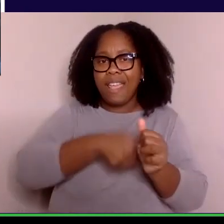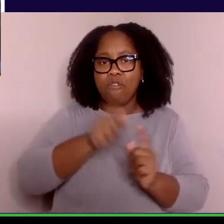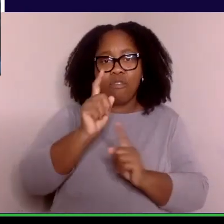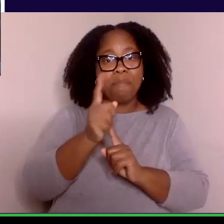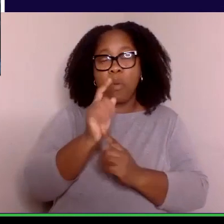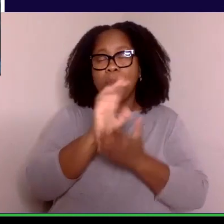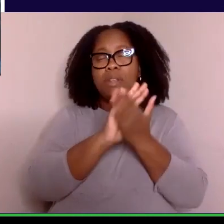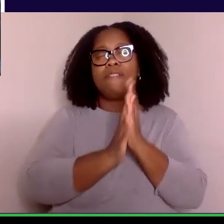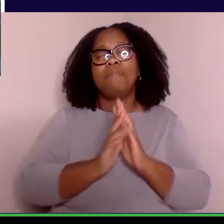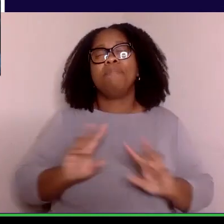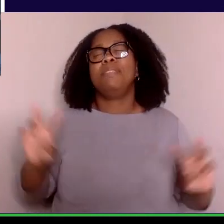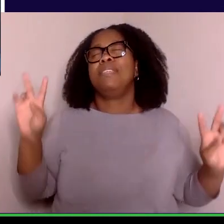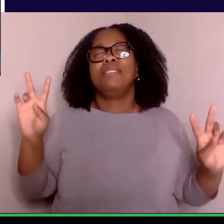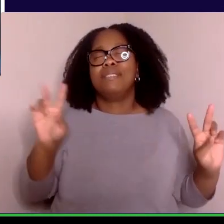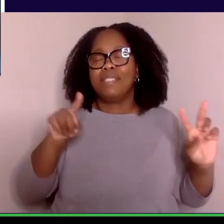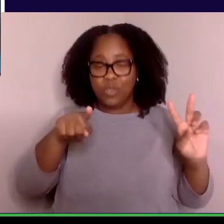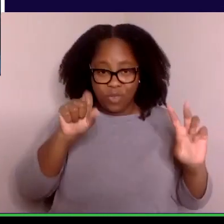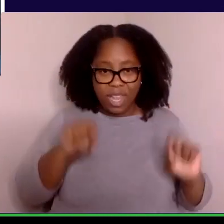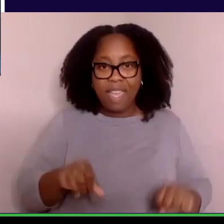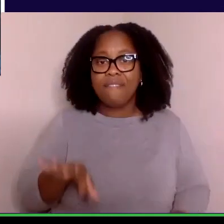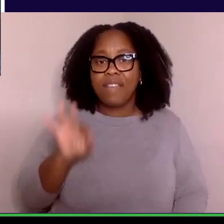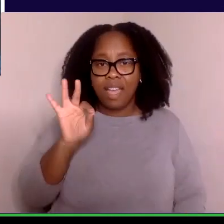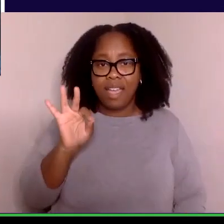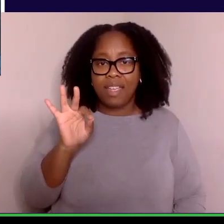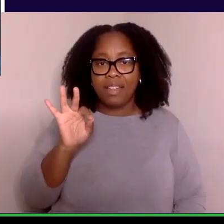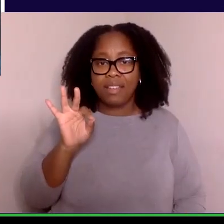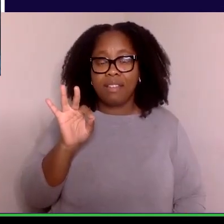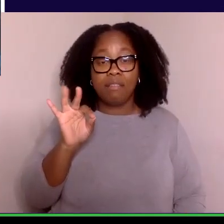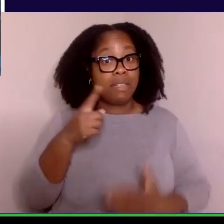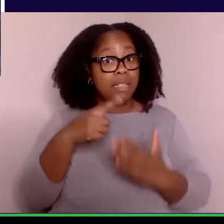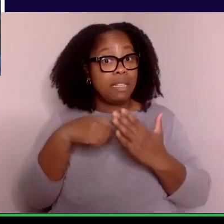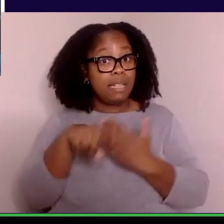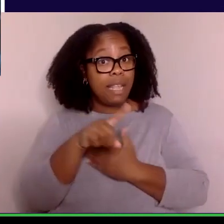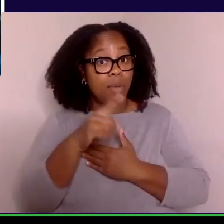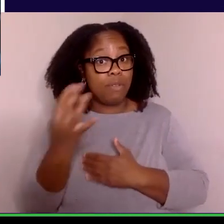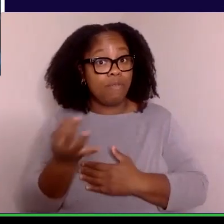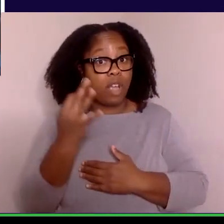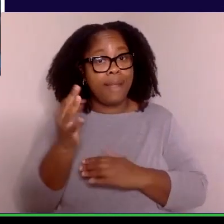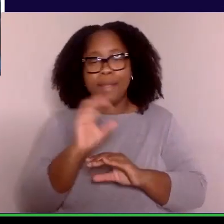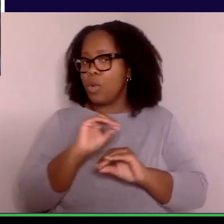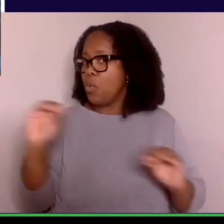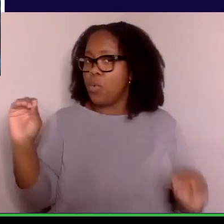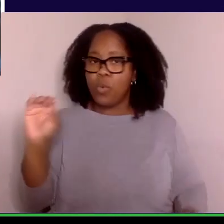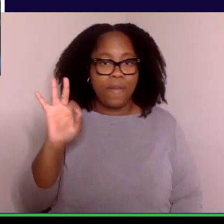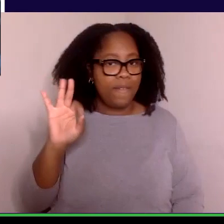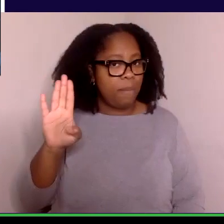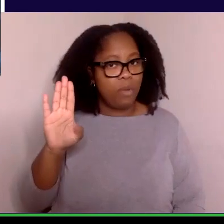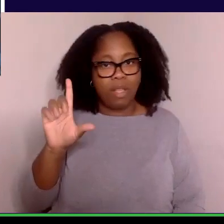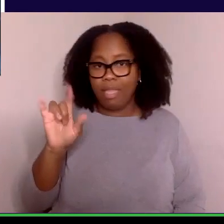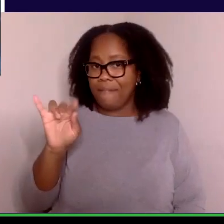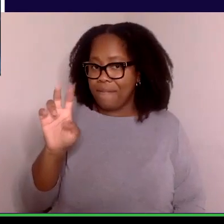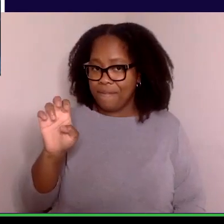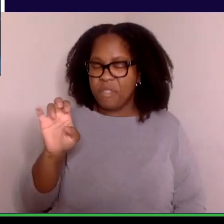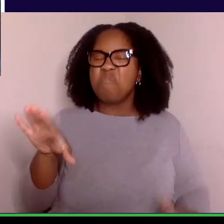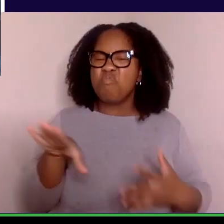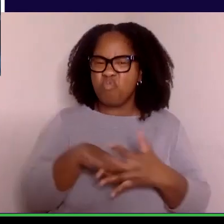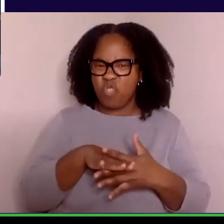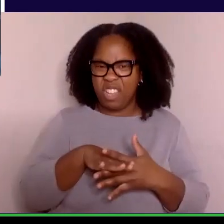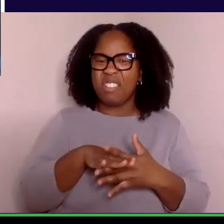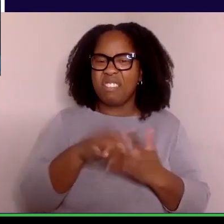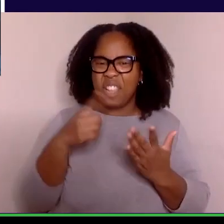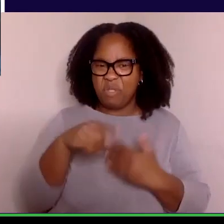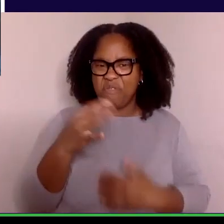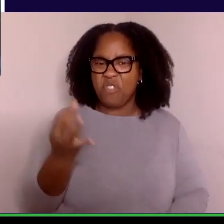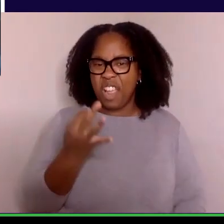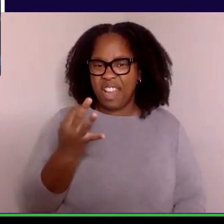can find. We won't be doing Facebook Live next week because of the break, but I'll catch you